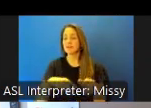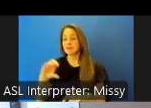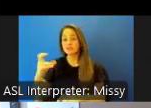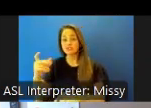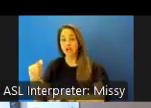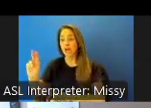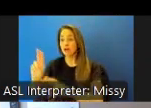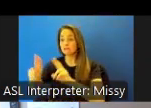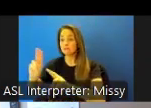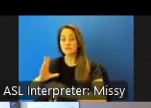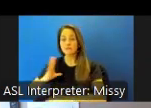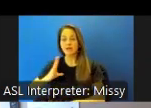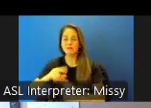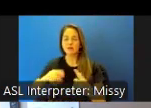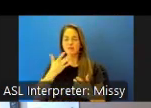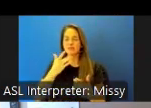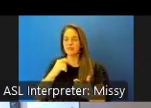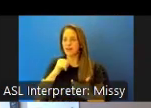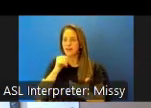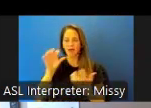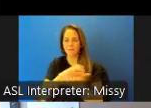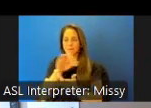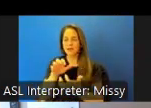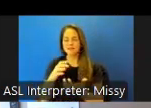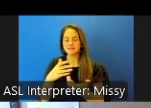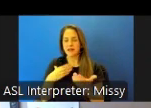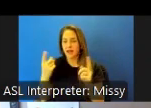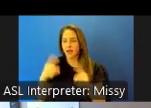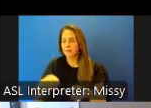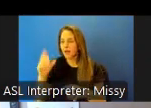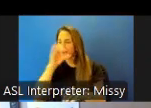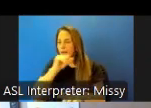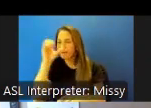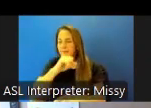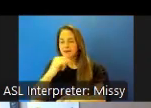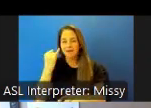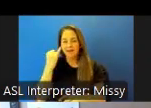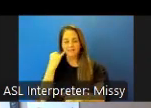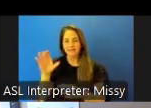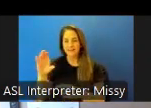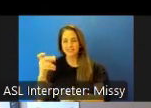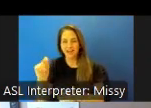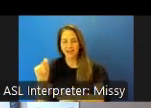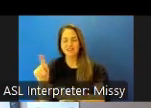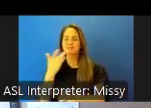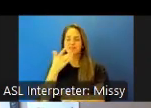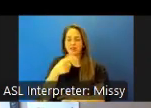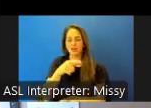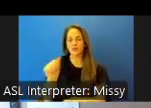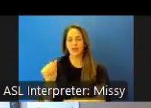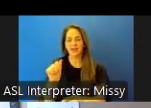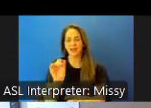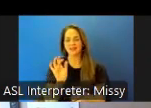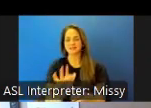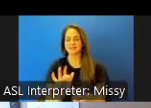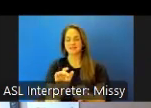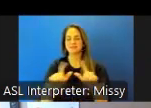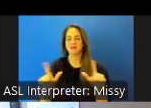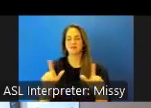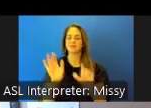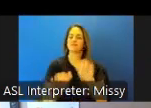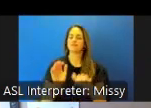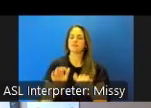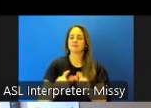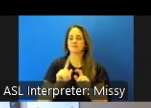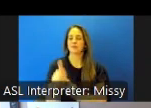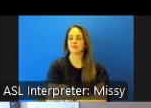but we prefer not to mix those up because we do lose questions if they're in chat. This webinar is being recorded, and we will share that link